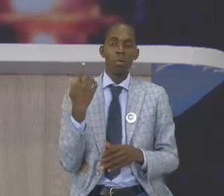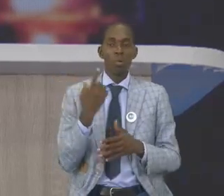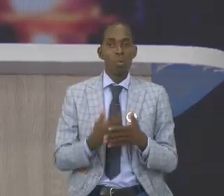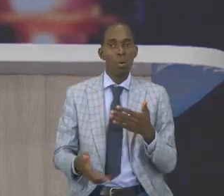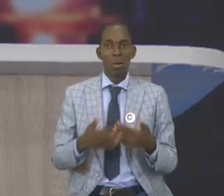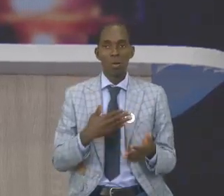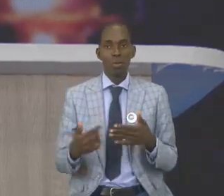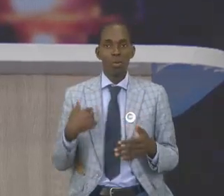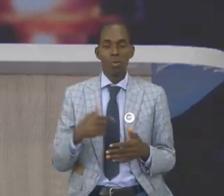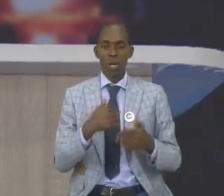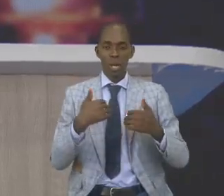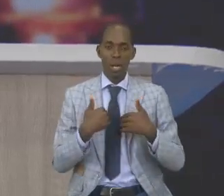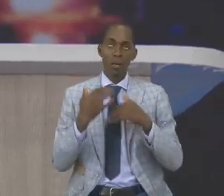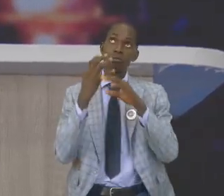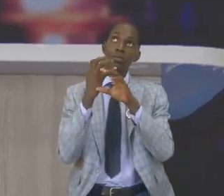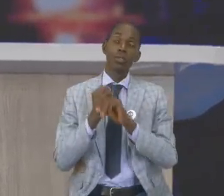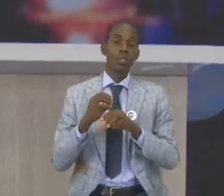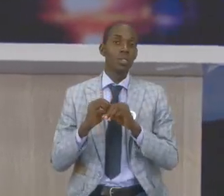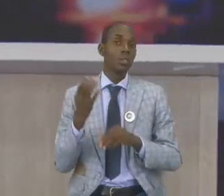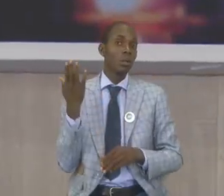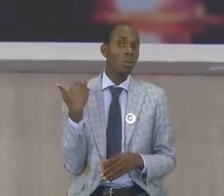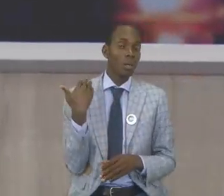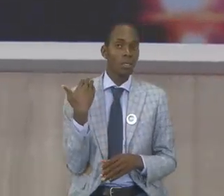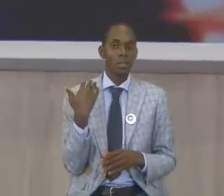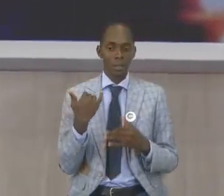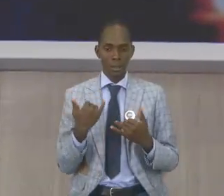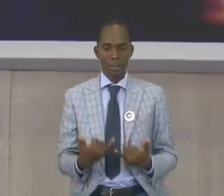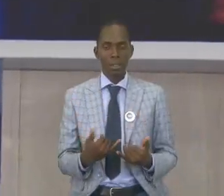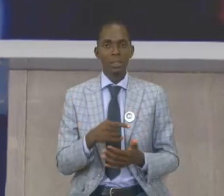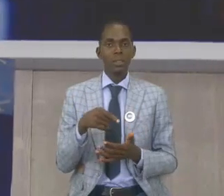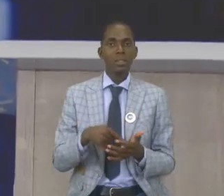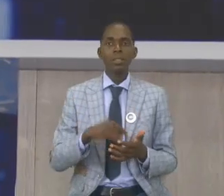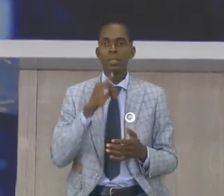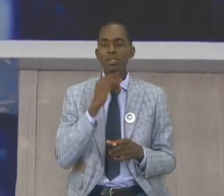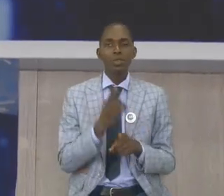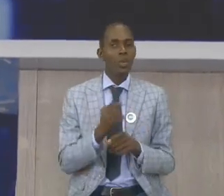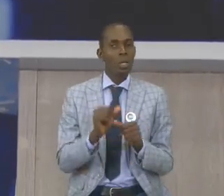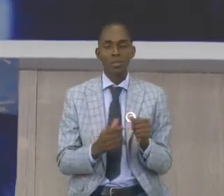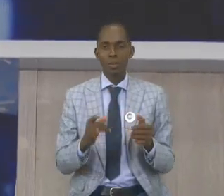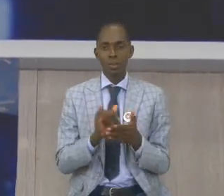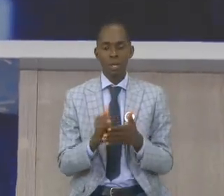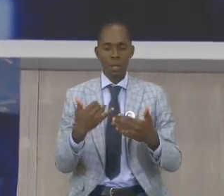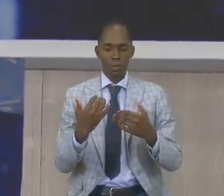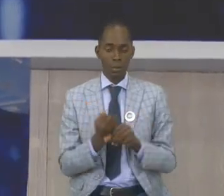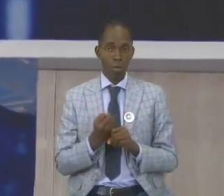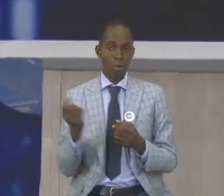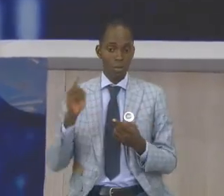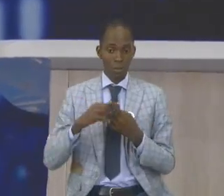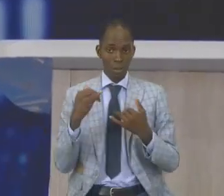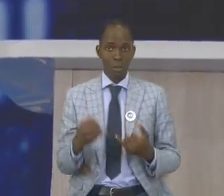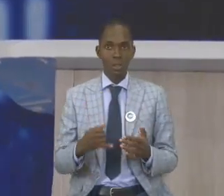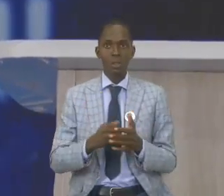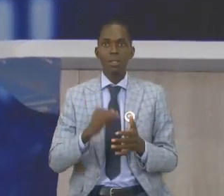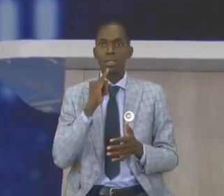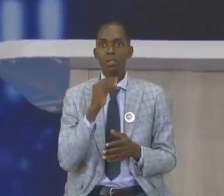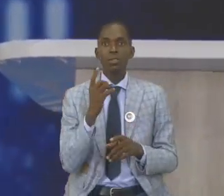whatever we have achieved in the past, now, this is just everything you got until today. It's just a